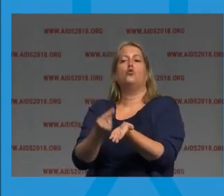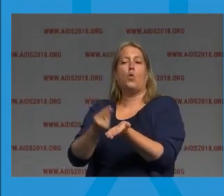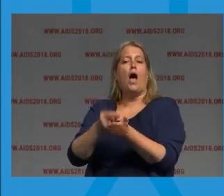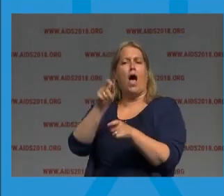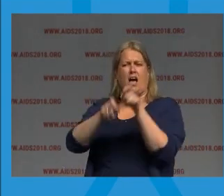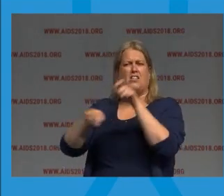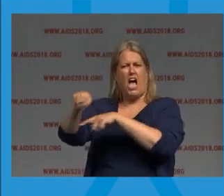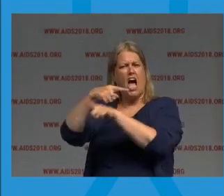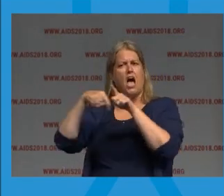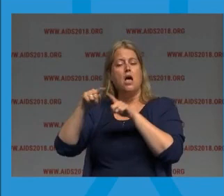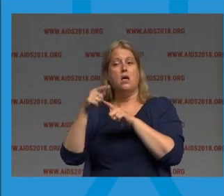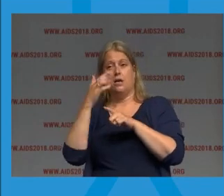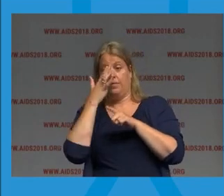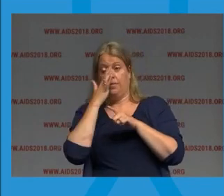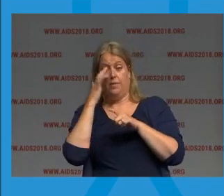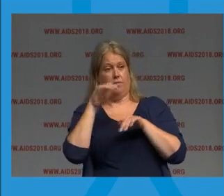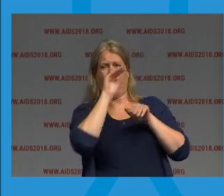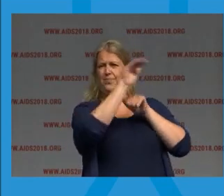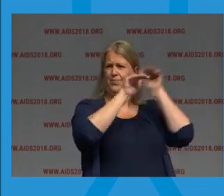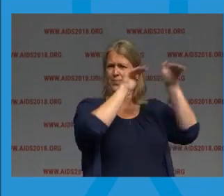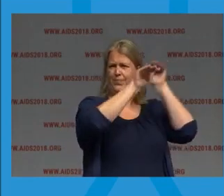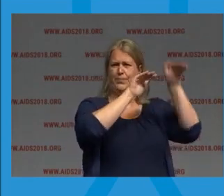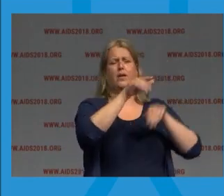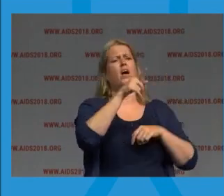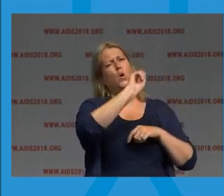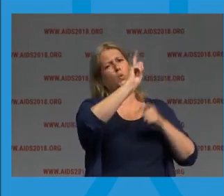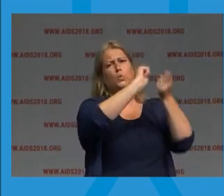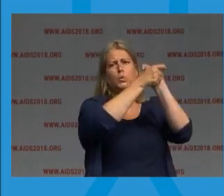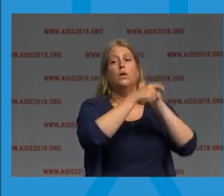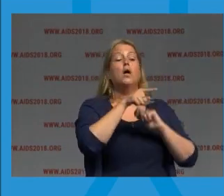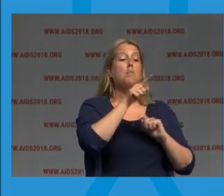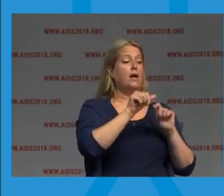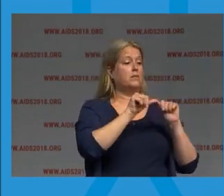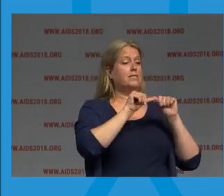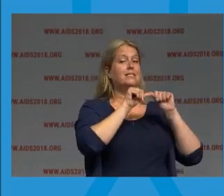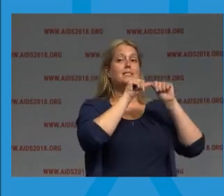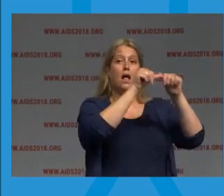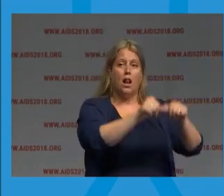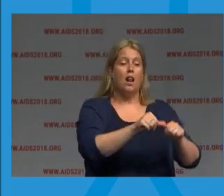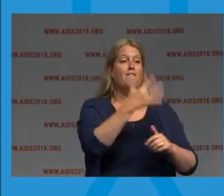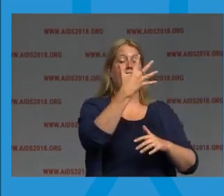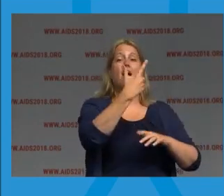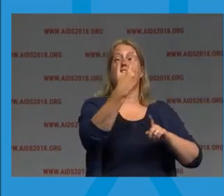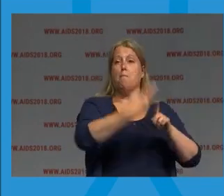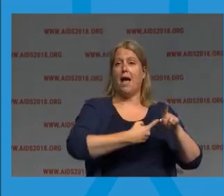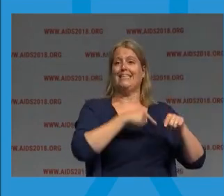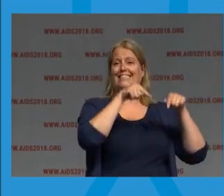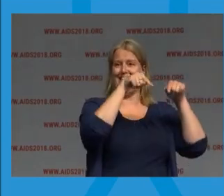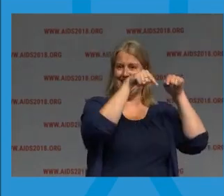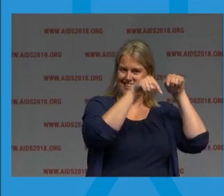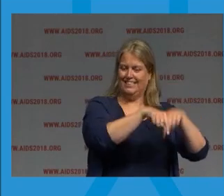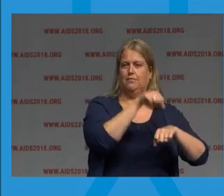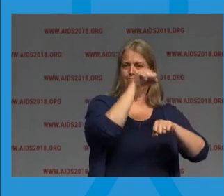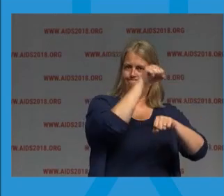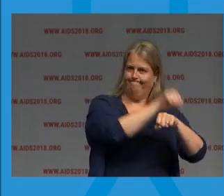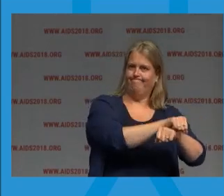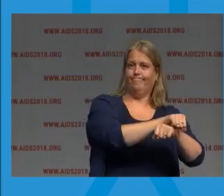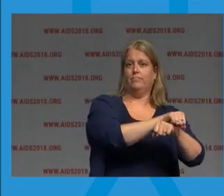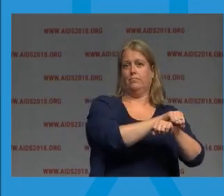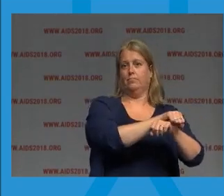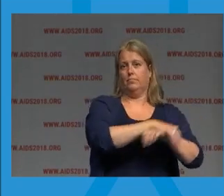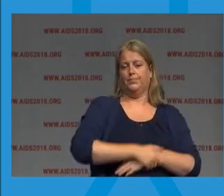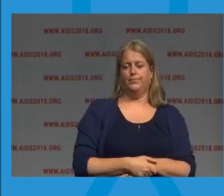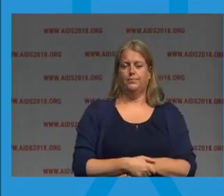Sehud, and even when their decision was appealed, she had already spent 5 months in remand serving her